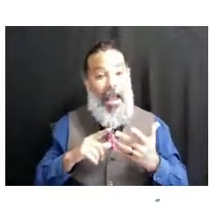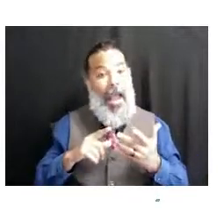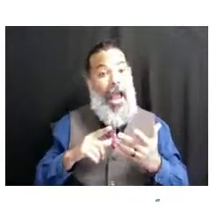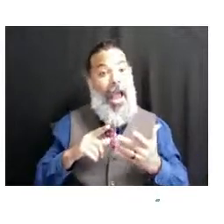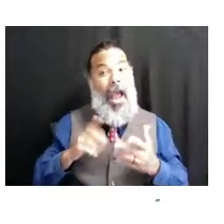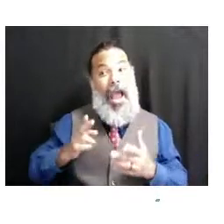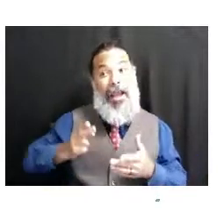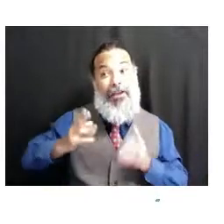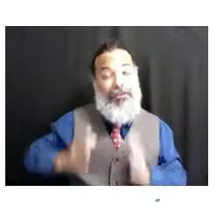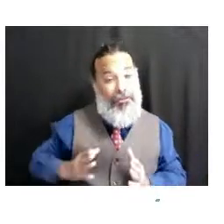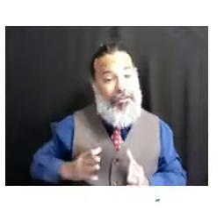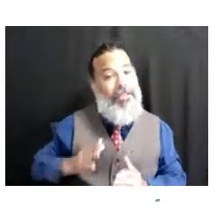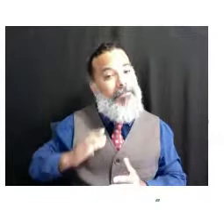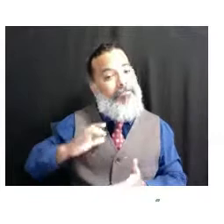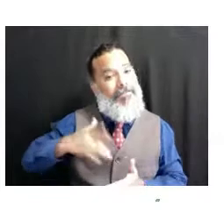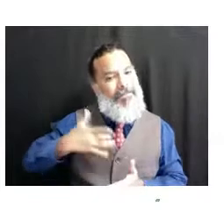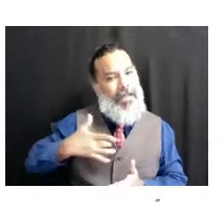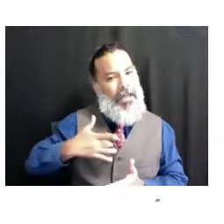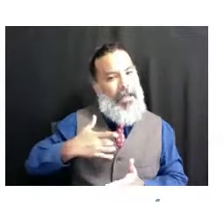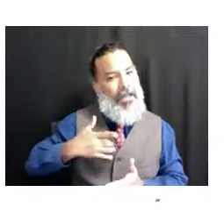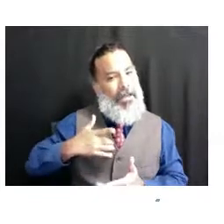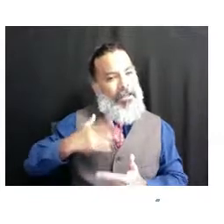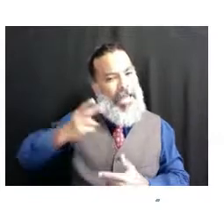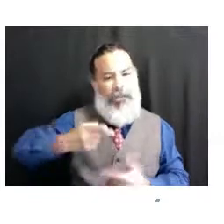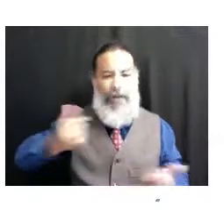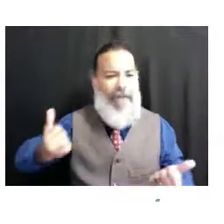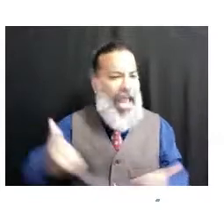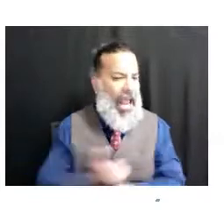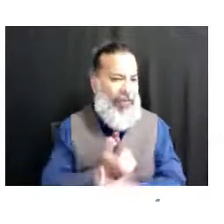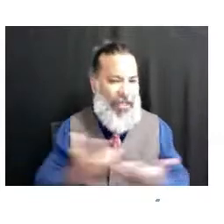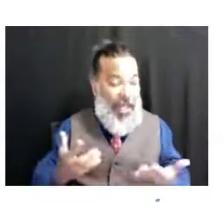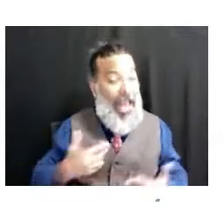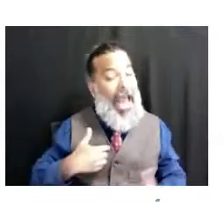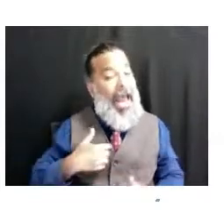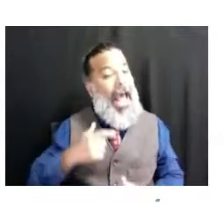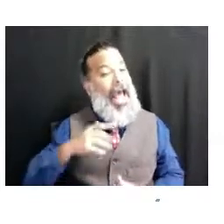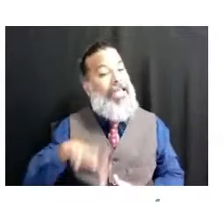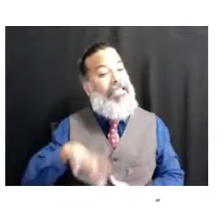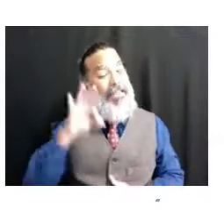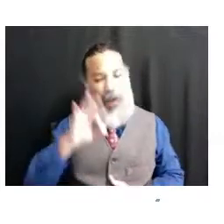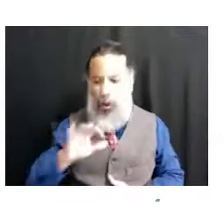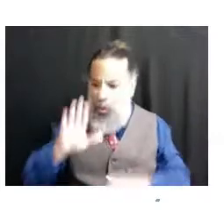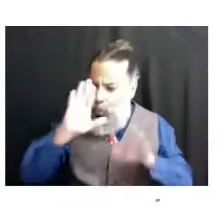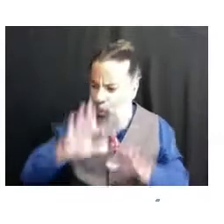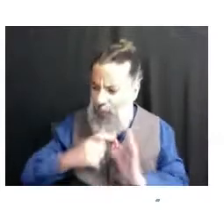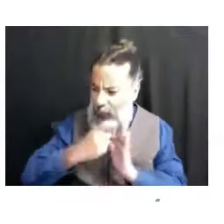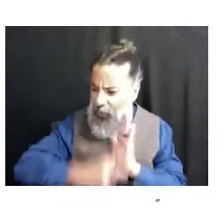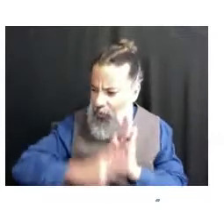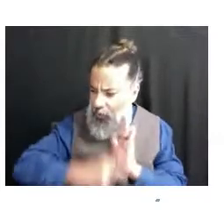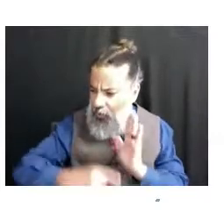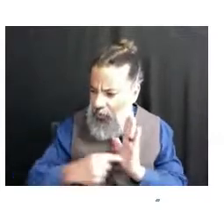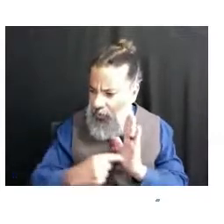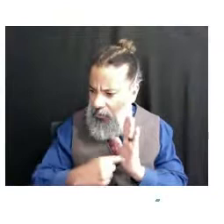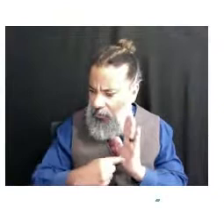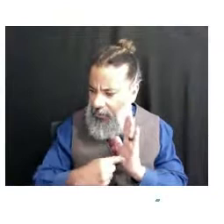historians believe that there's a history of everything. And I discovered a wonderful article on